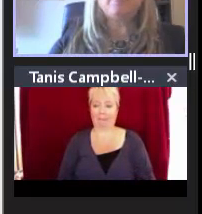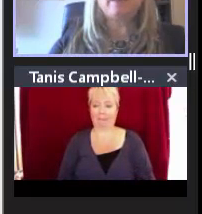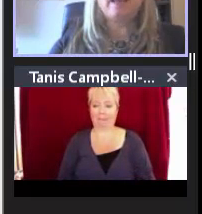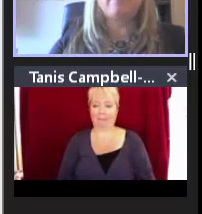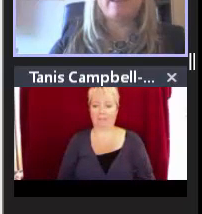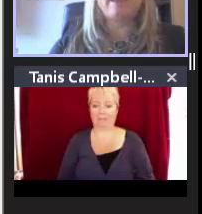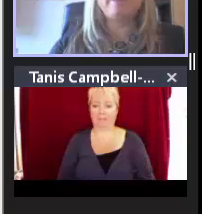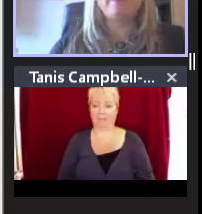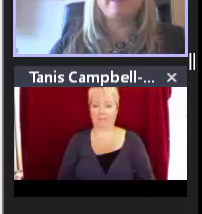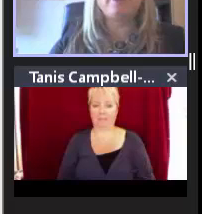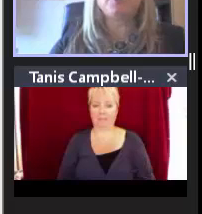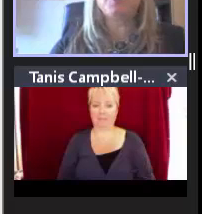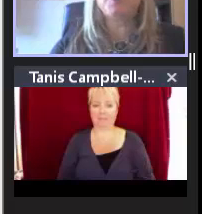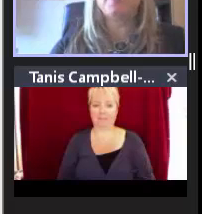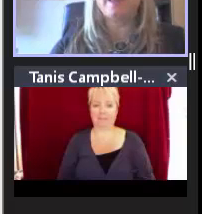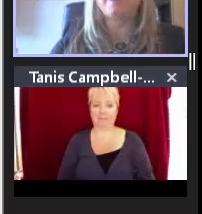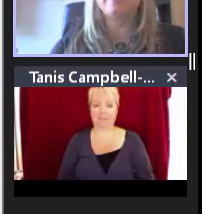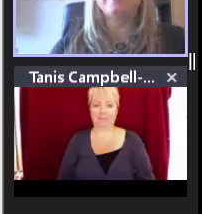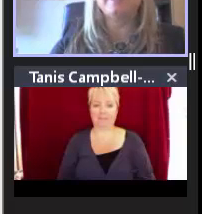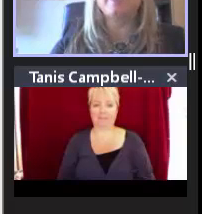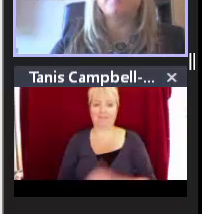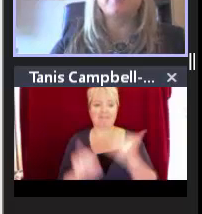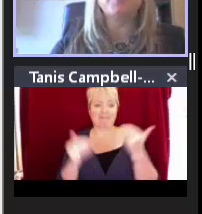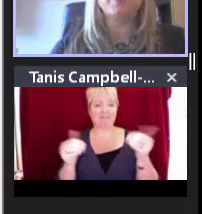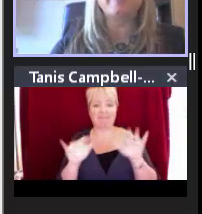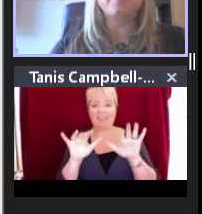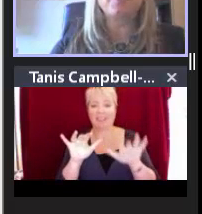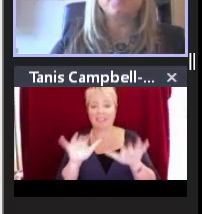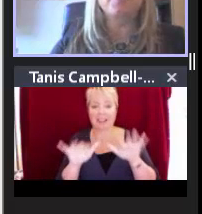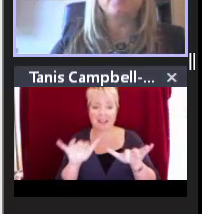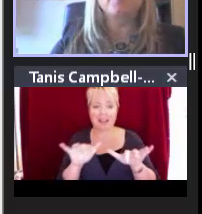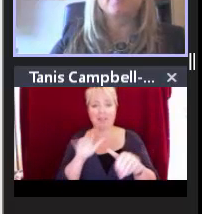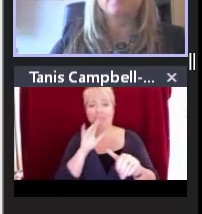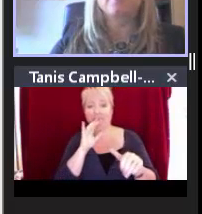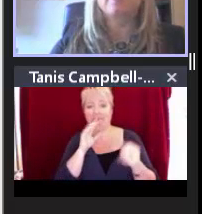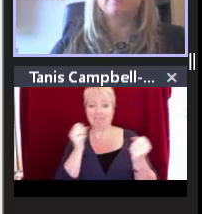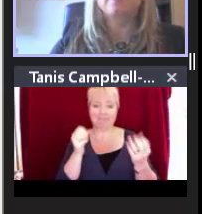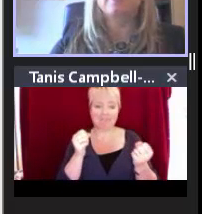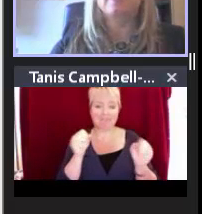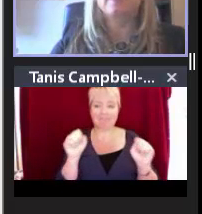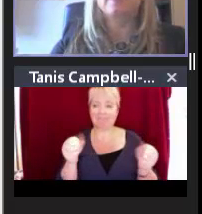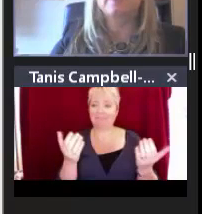So does anyone have anything to add, I'm wondering?